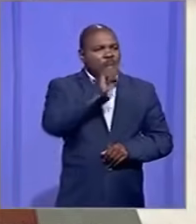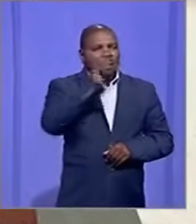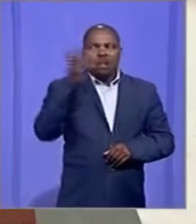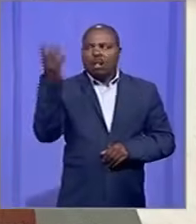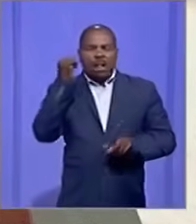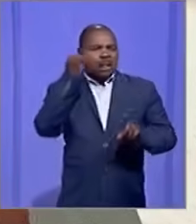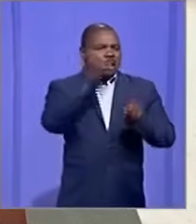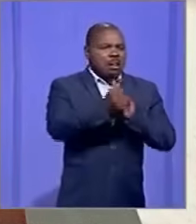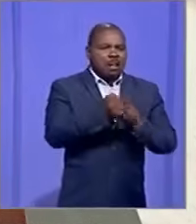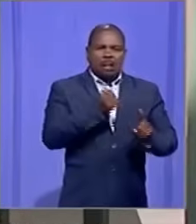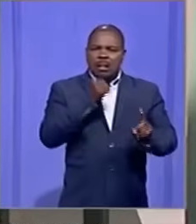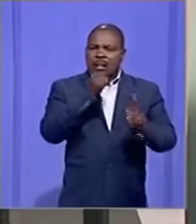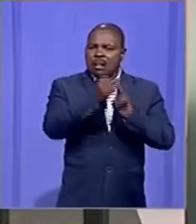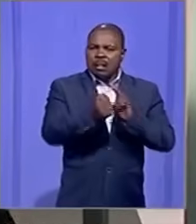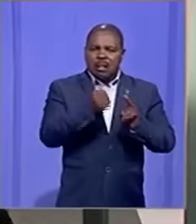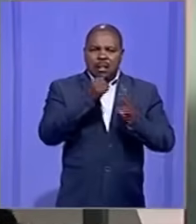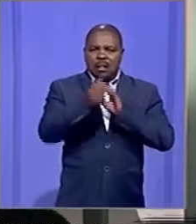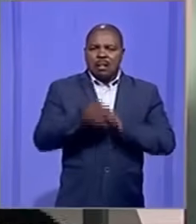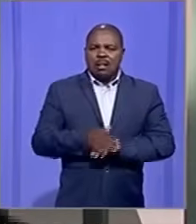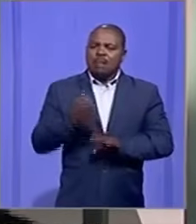basadi. Forensic